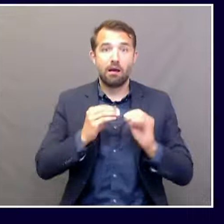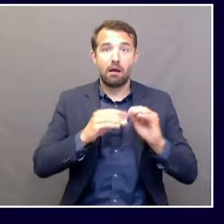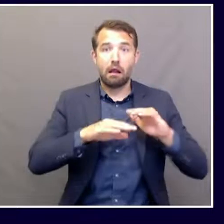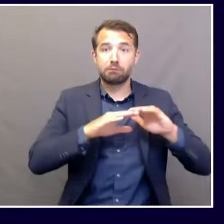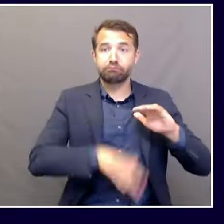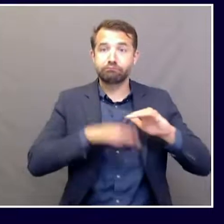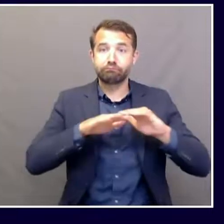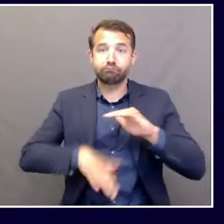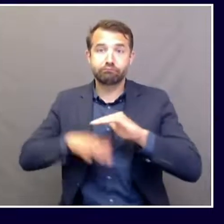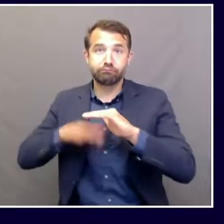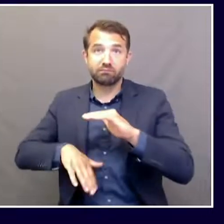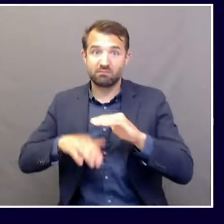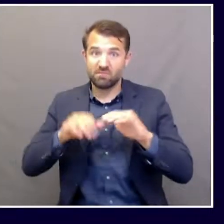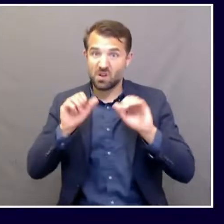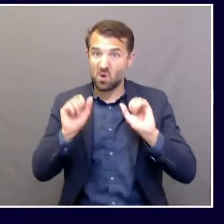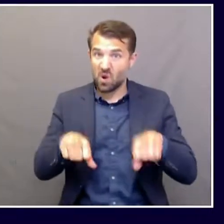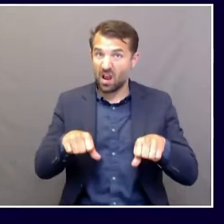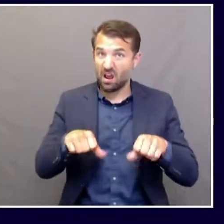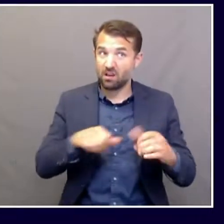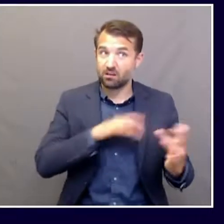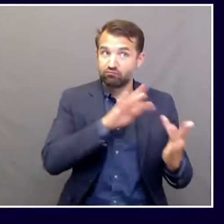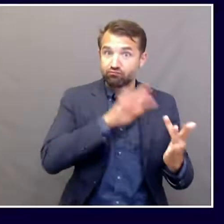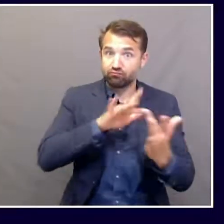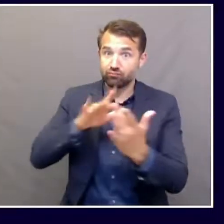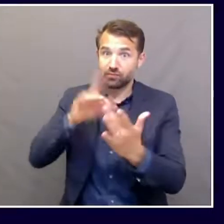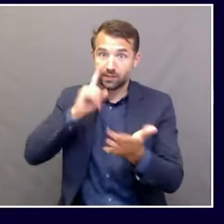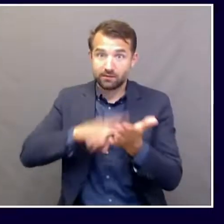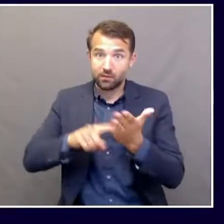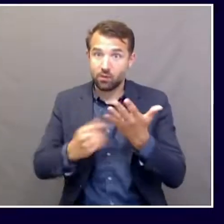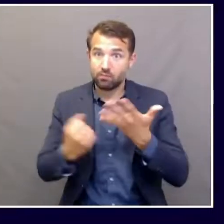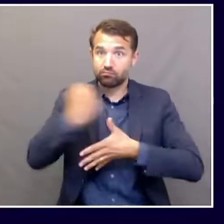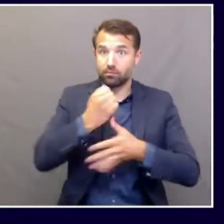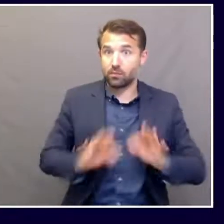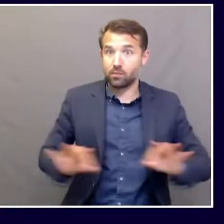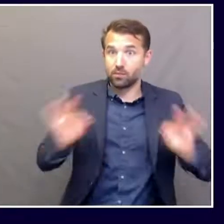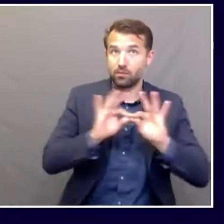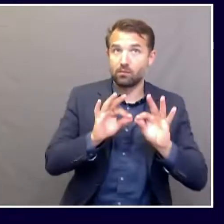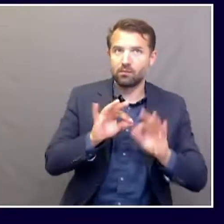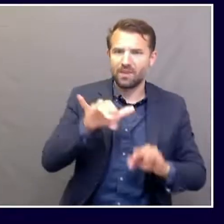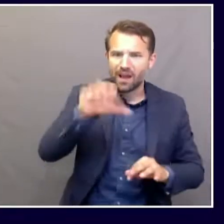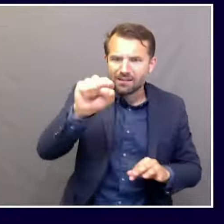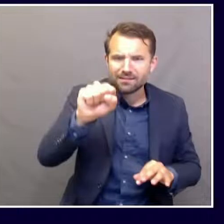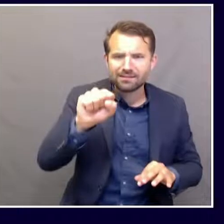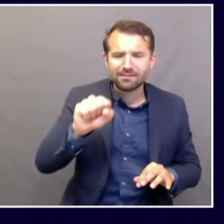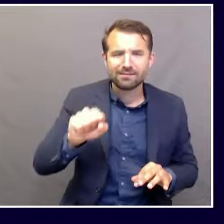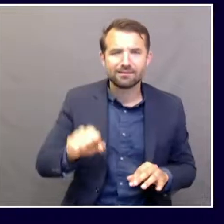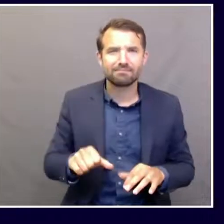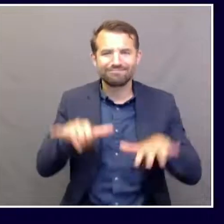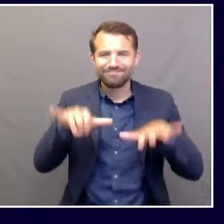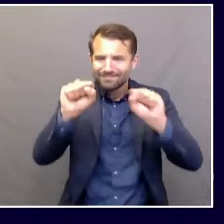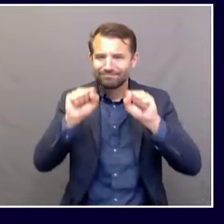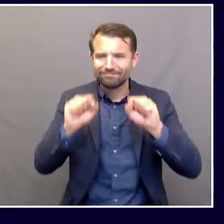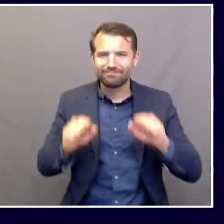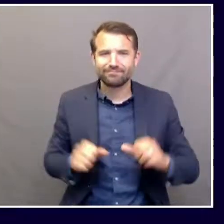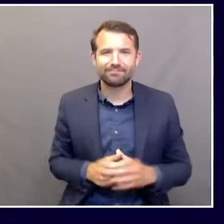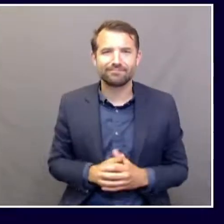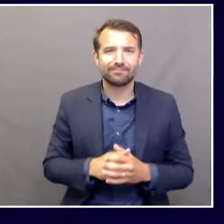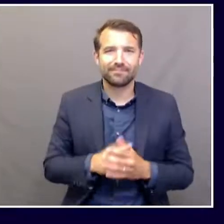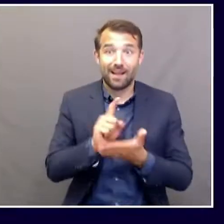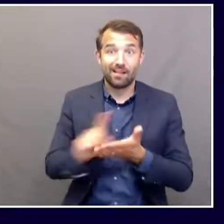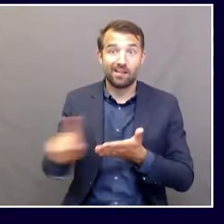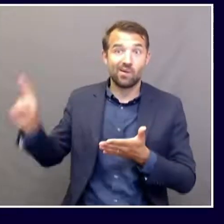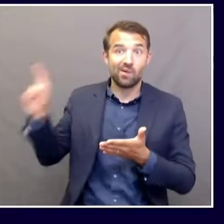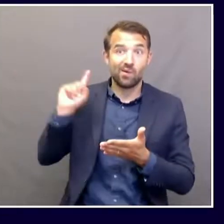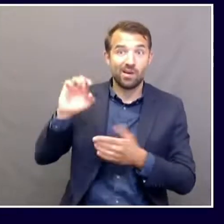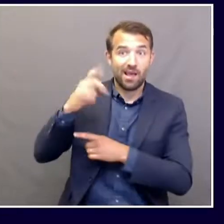more important? Yeah, yes, indeed. Actually, Eric, just last week I met with our epidemiology